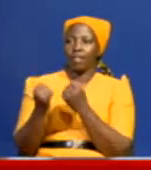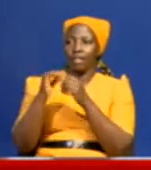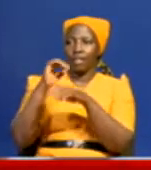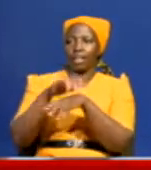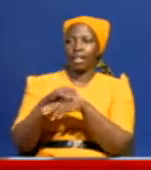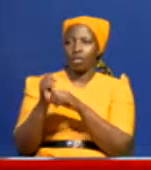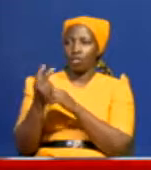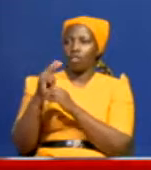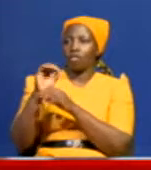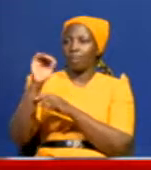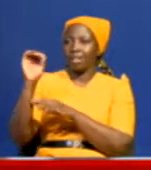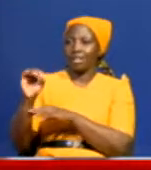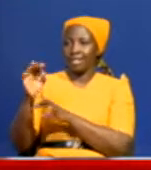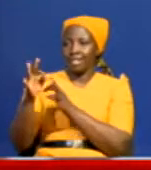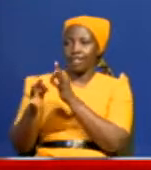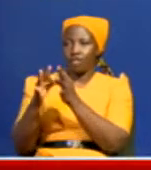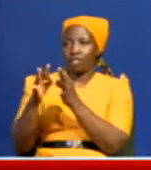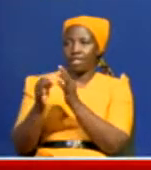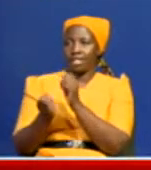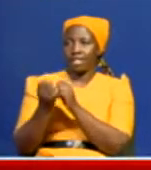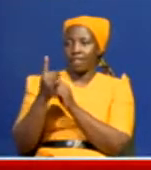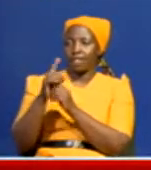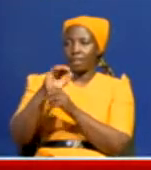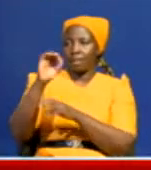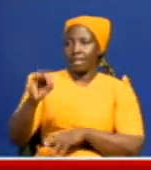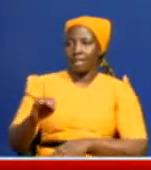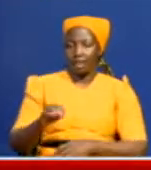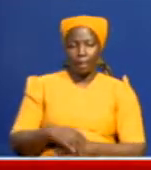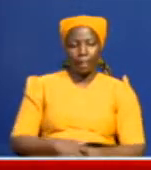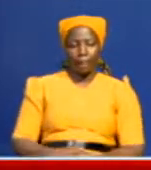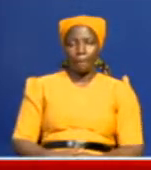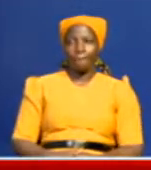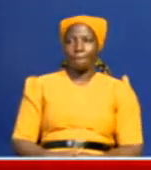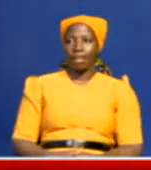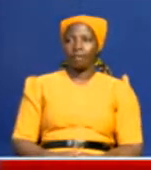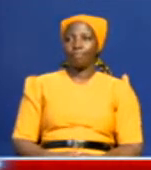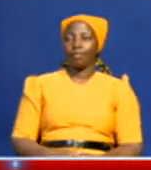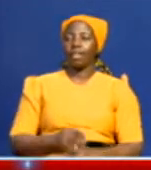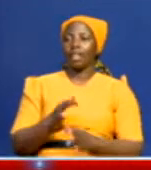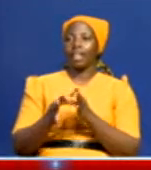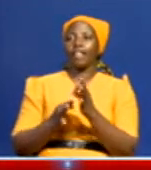If it was 11%... That's about 1% per month. Yeah,